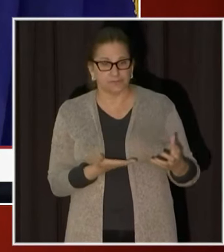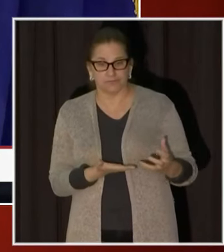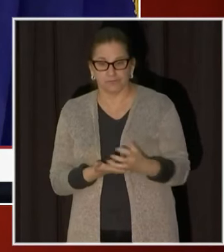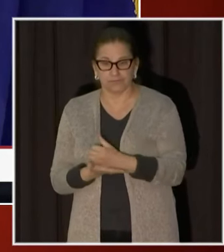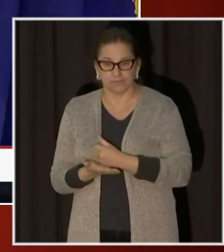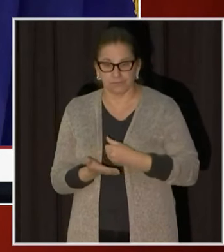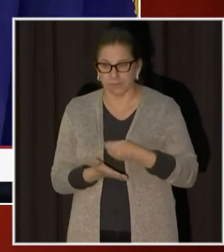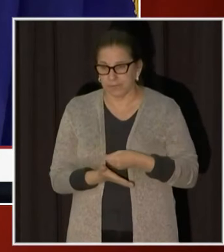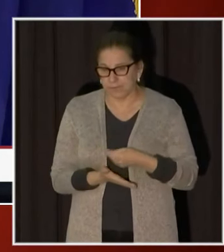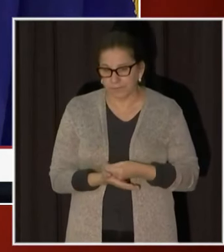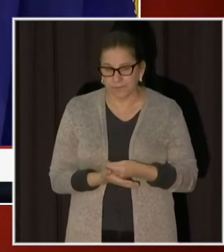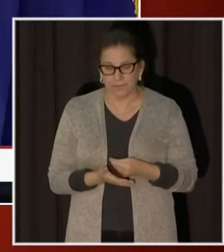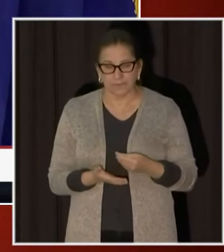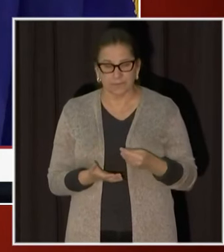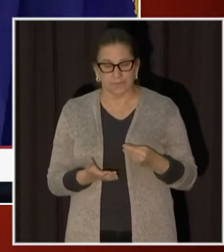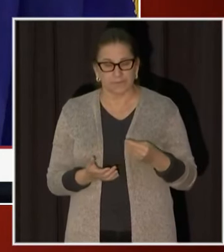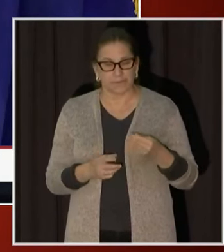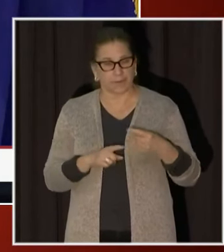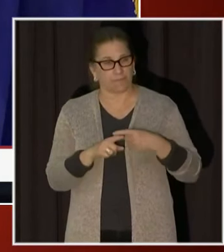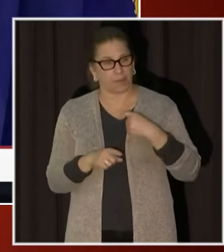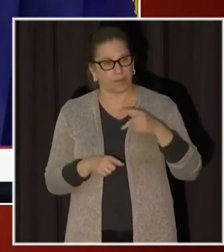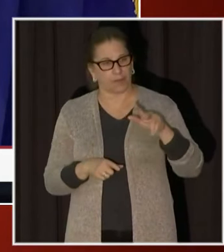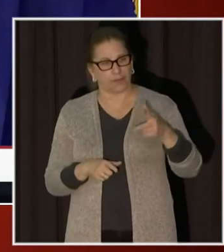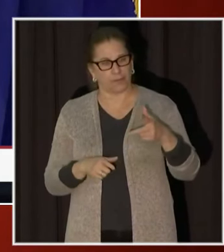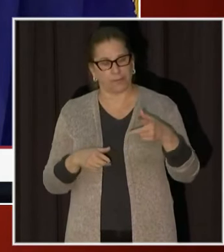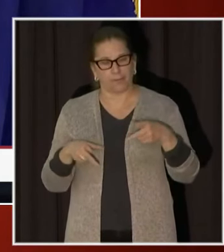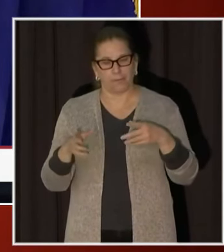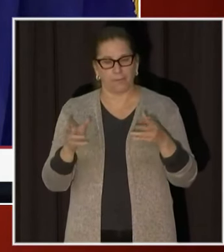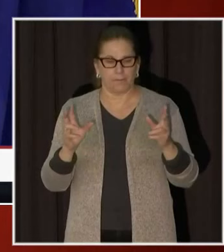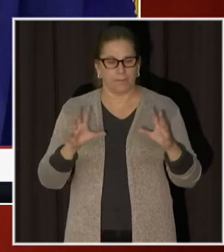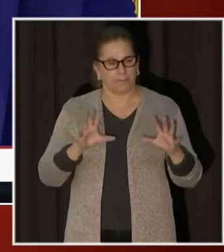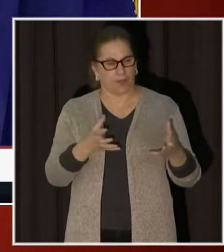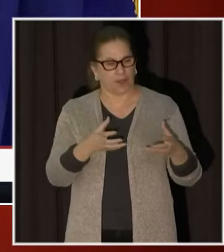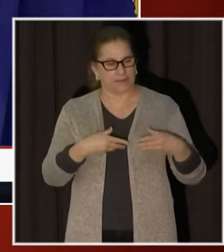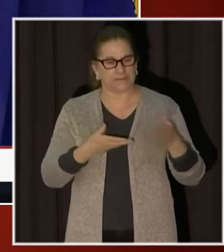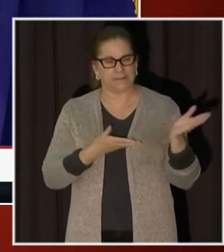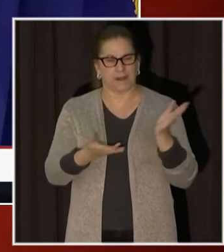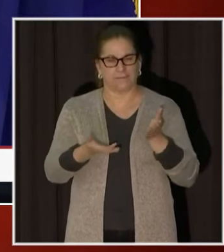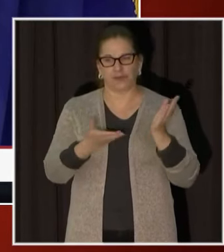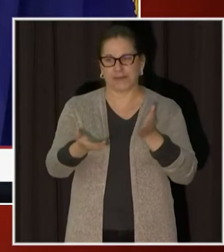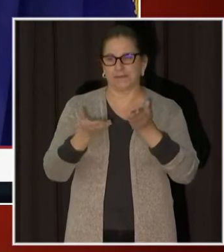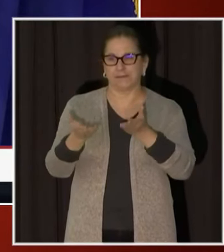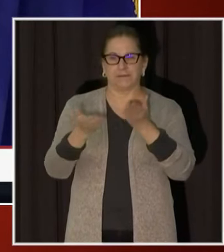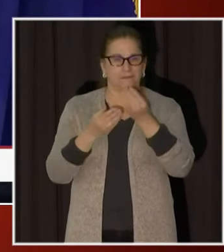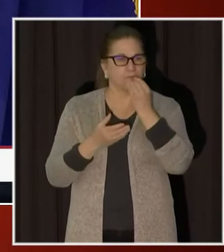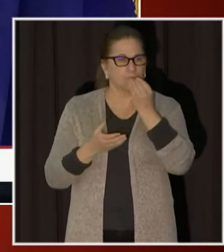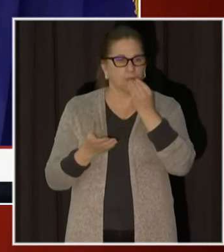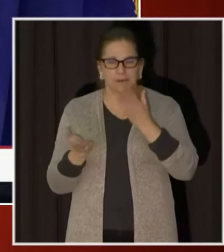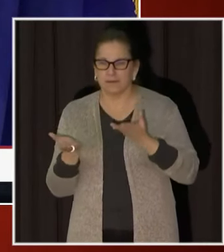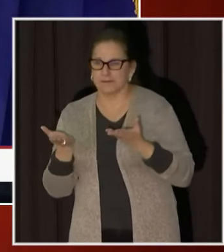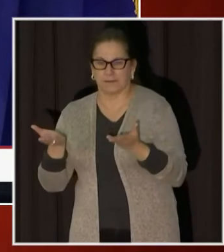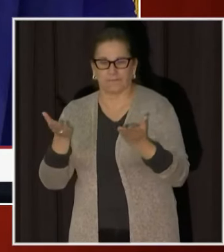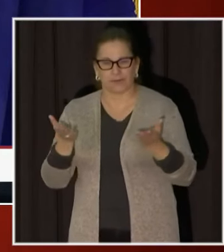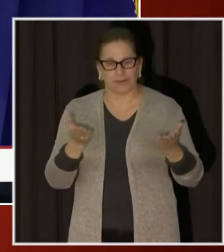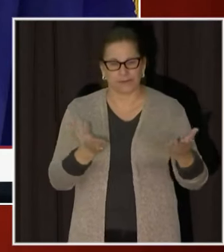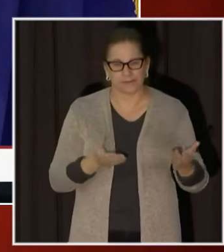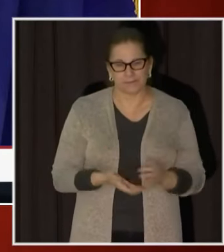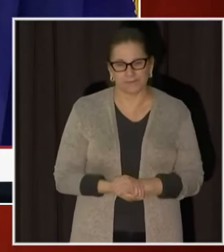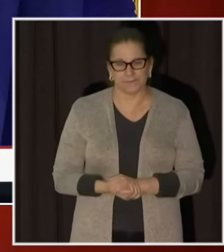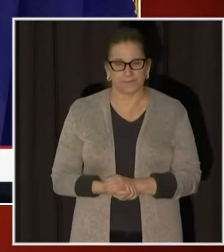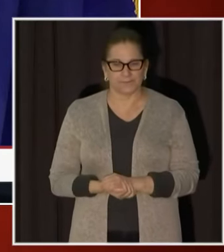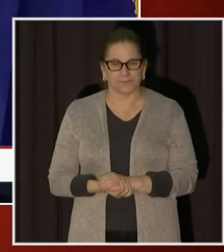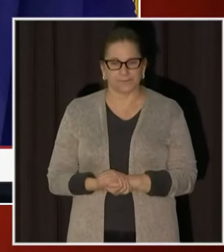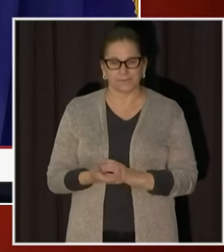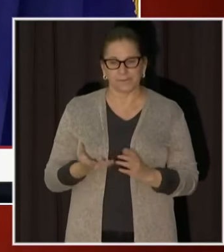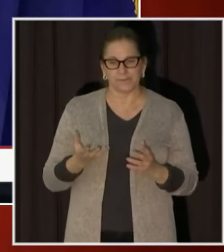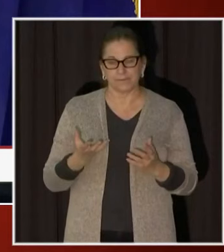where third-party delivery is involved, that all of the restaurant's profit is being eaten up by the commission. So this would cap